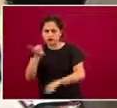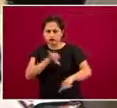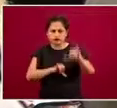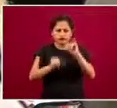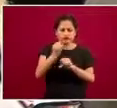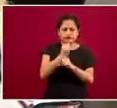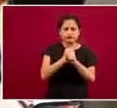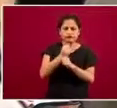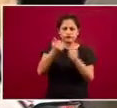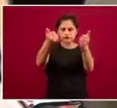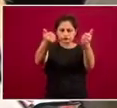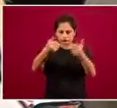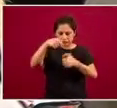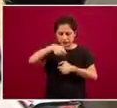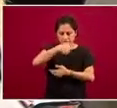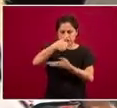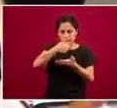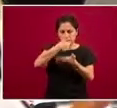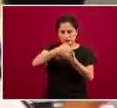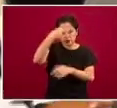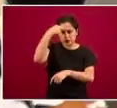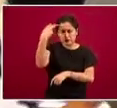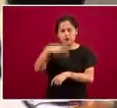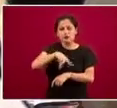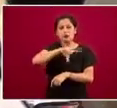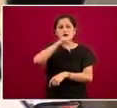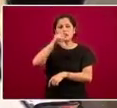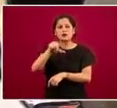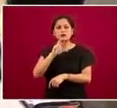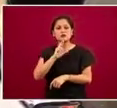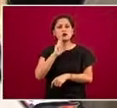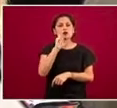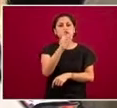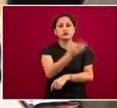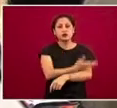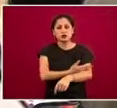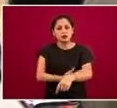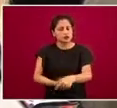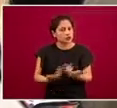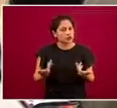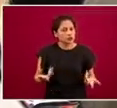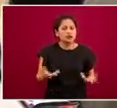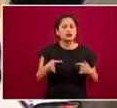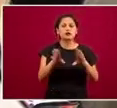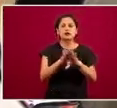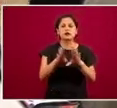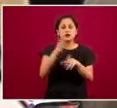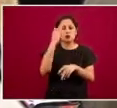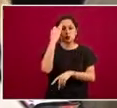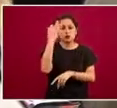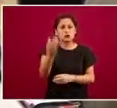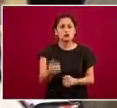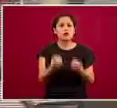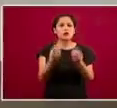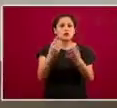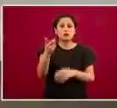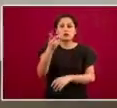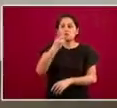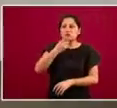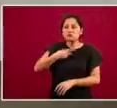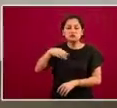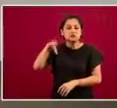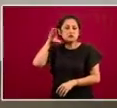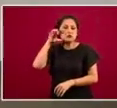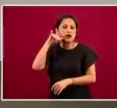are all the tests that are being applied in the Mexican territory being sent to Mexico City? And what is the